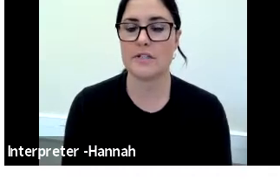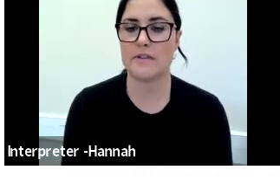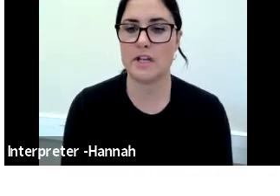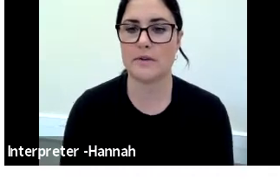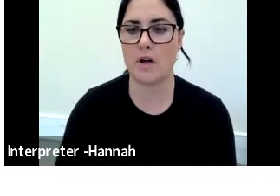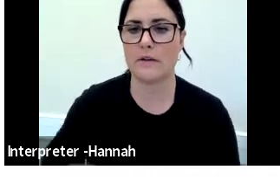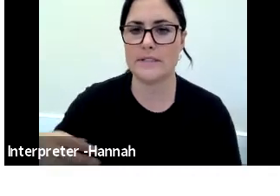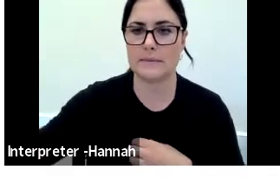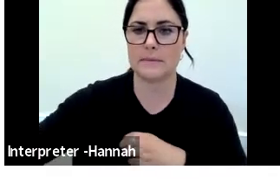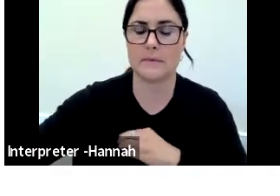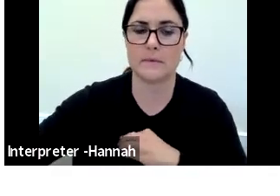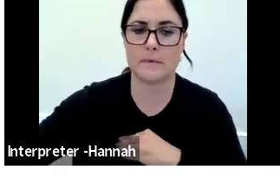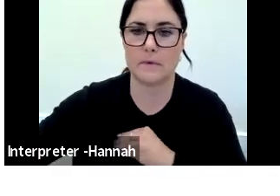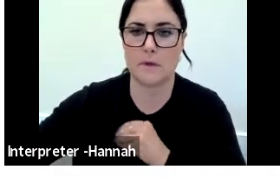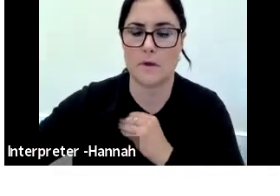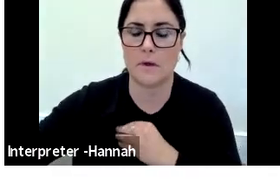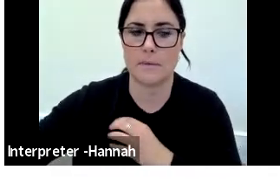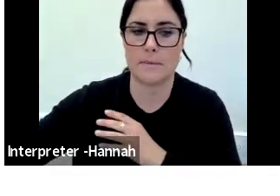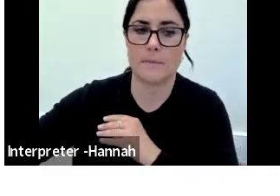and there's a video involved.